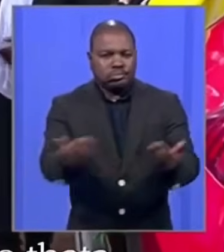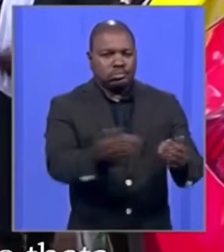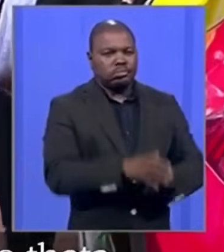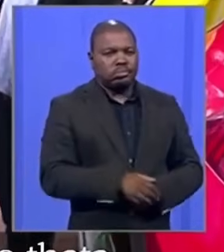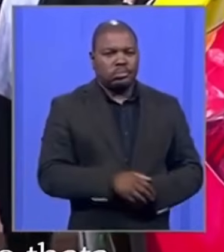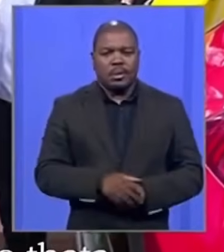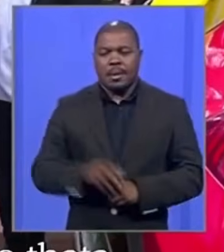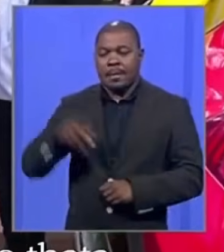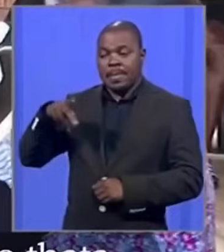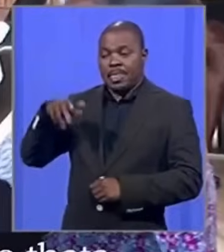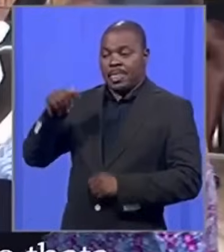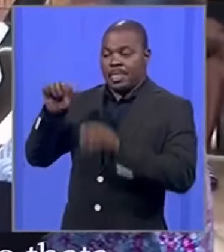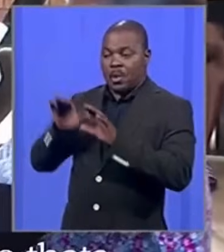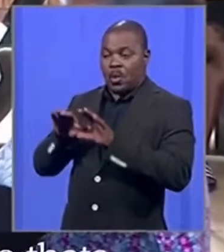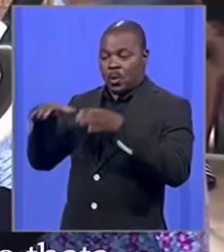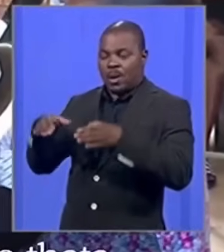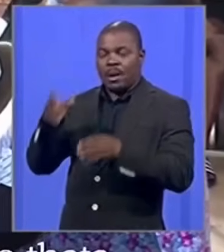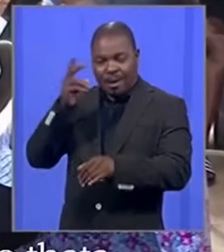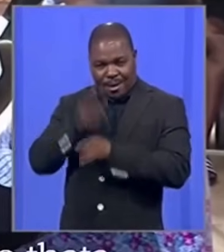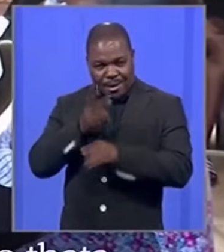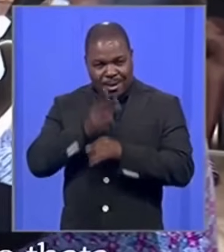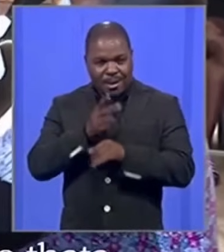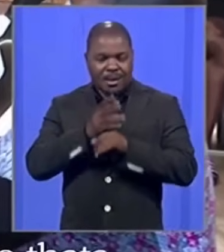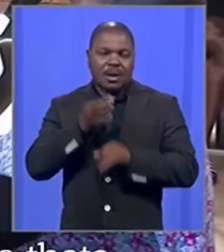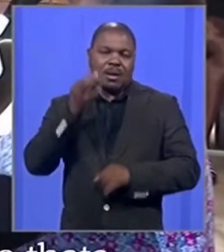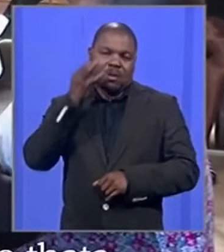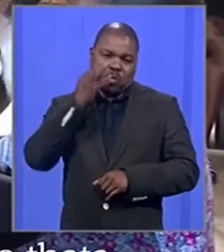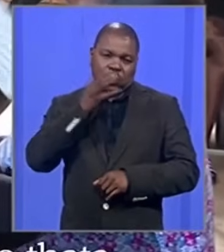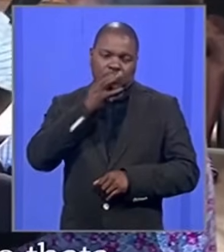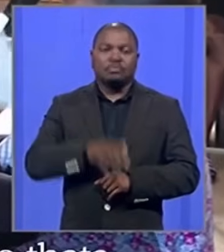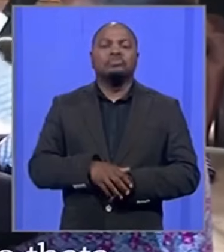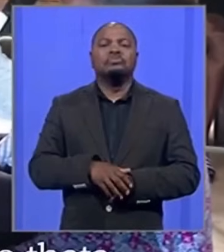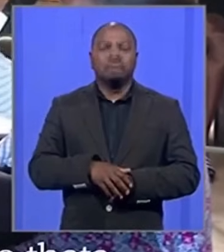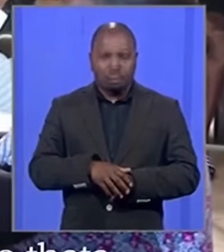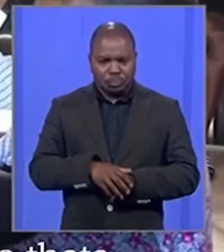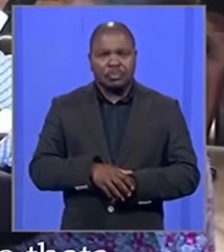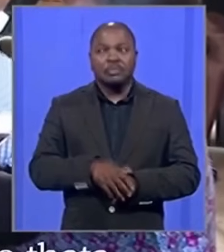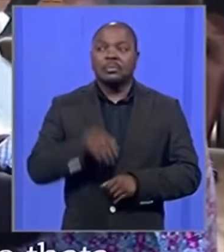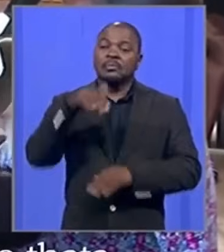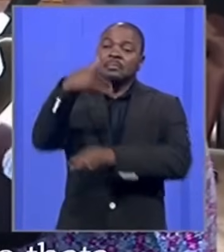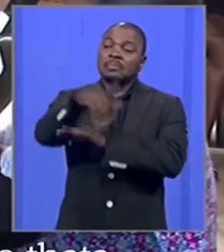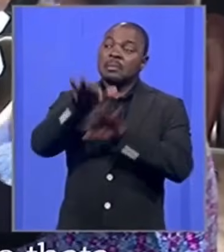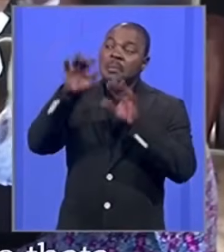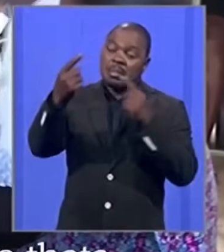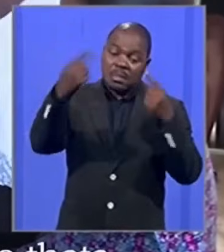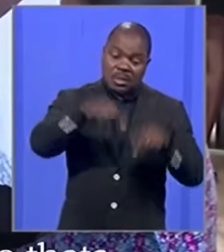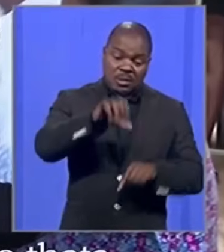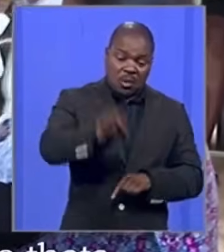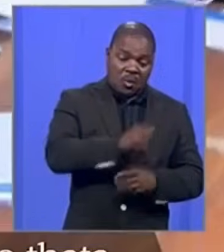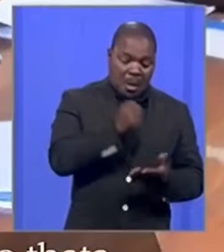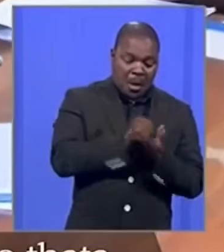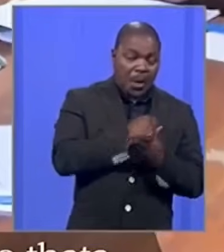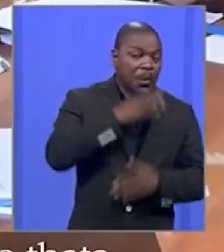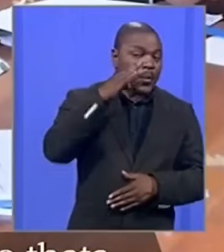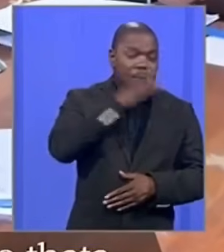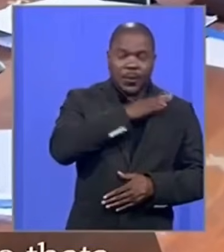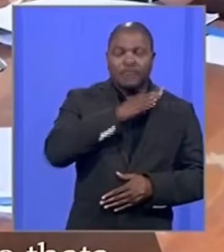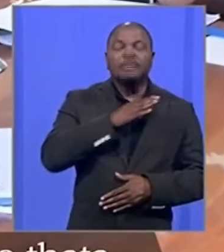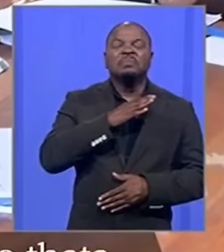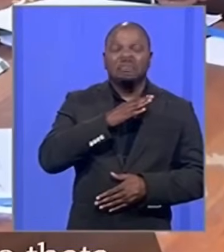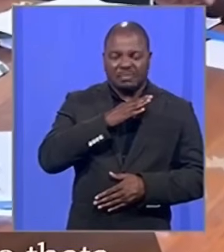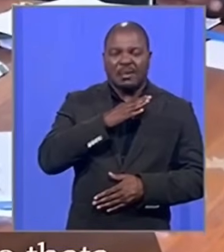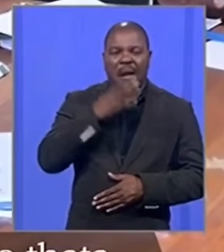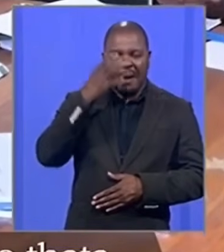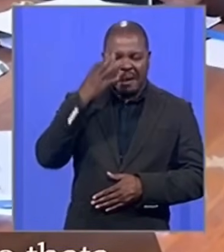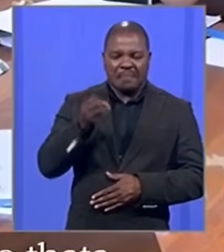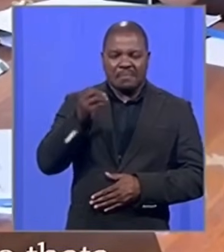wa Patriotic Alliance o boeleditse gape maemo a bona malebana le baditšhaba ba ba leng mo nageng e se ka fa molaong. We